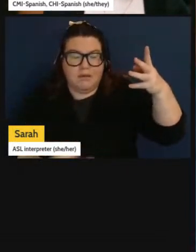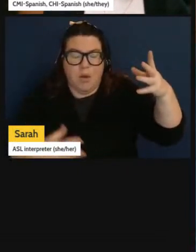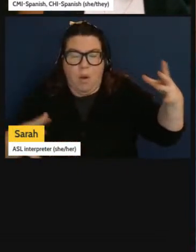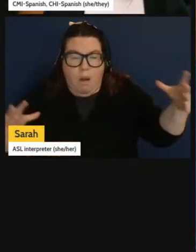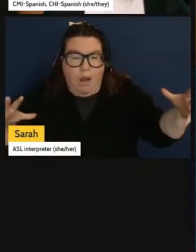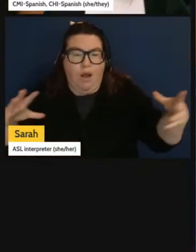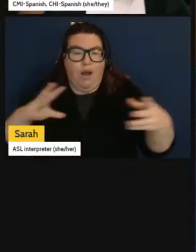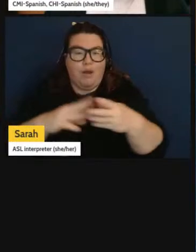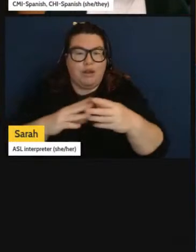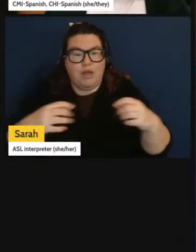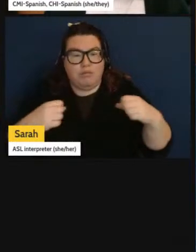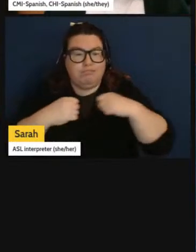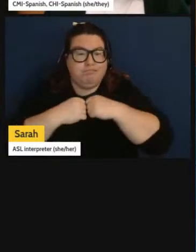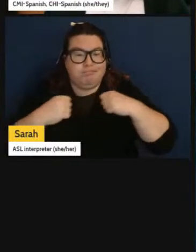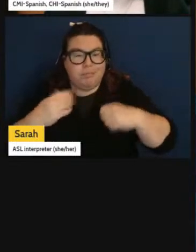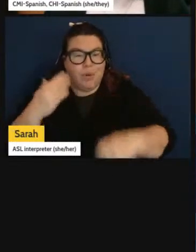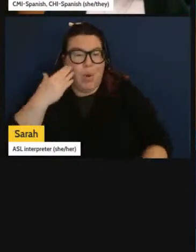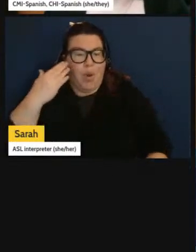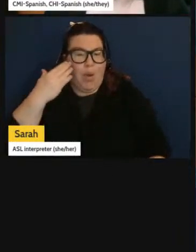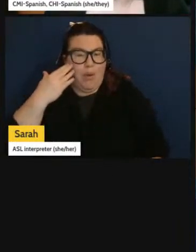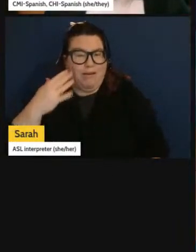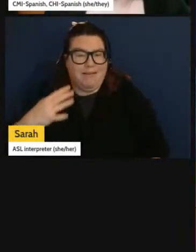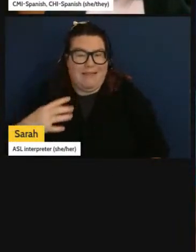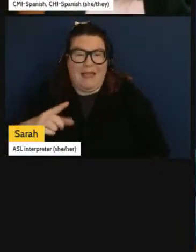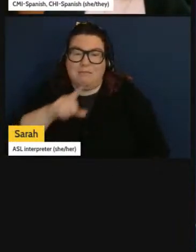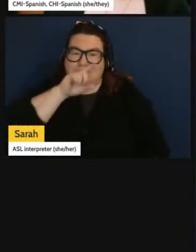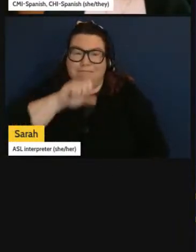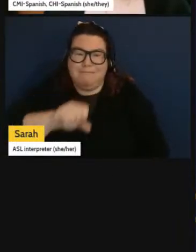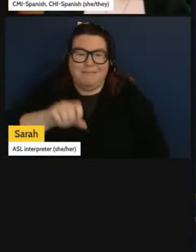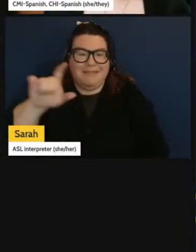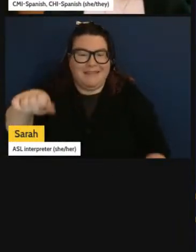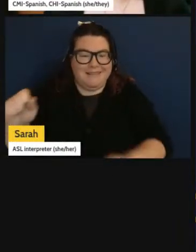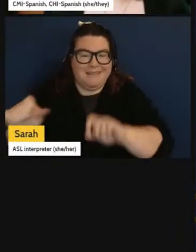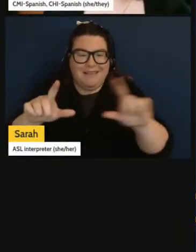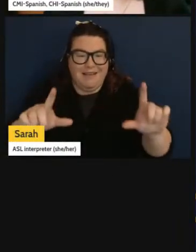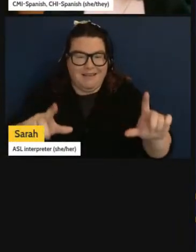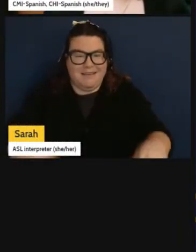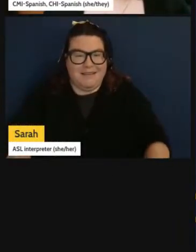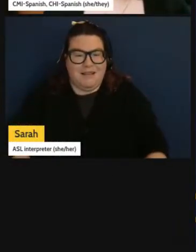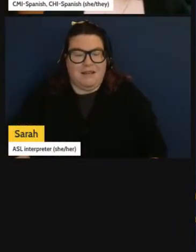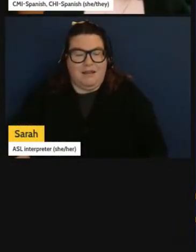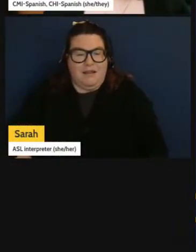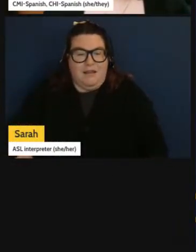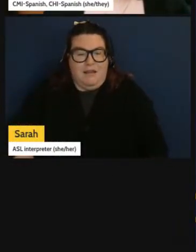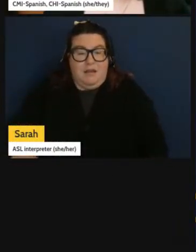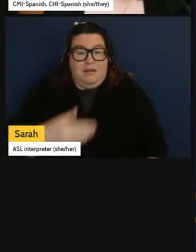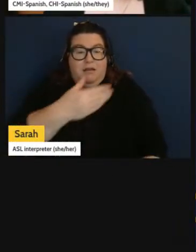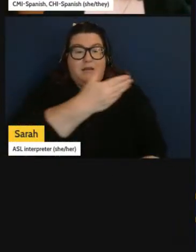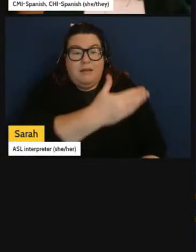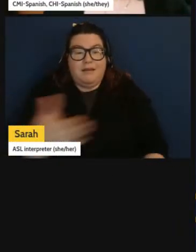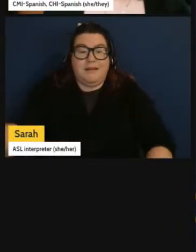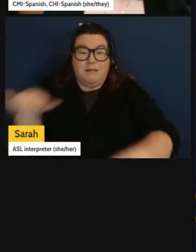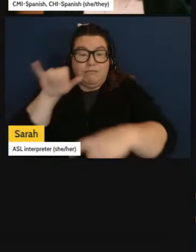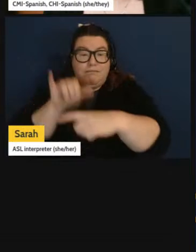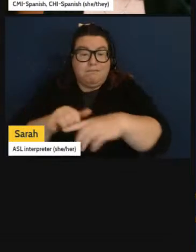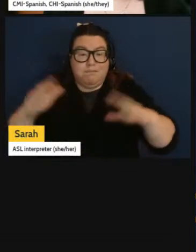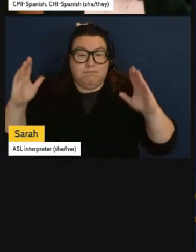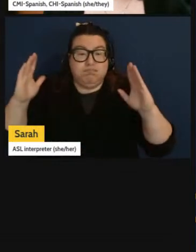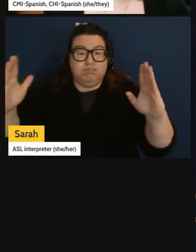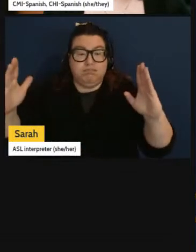combined, woo! Sorry, I just really love this slide. This is the longest word in my workshop,